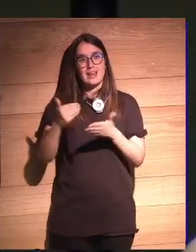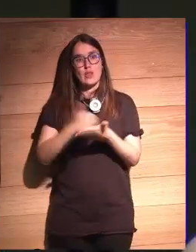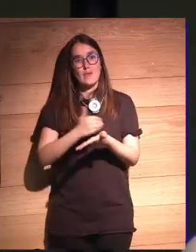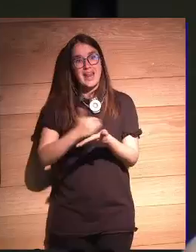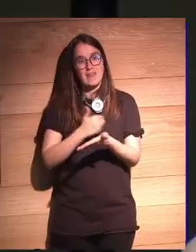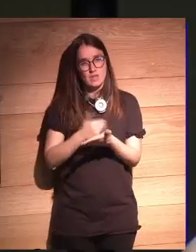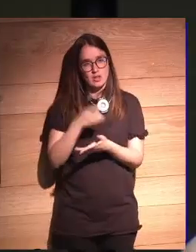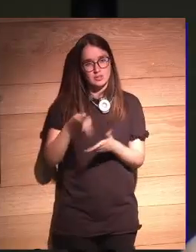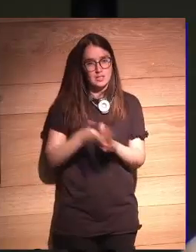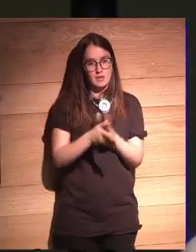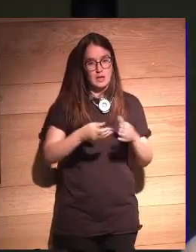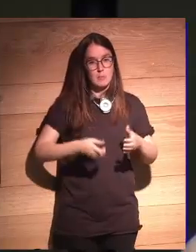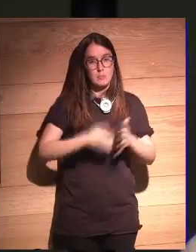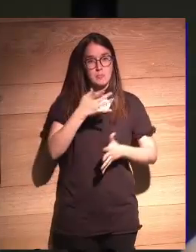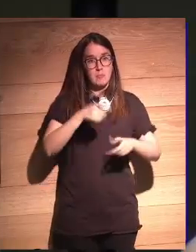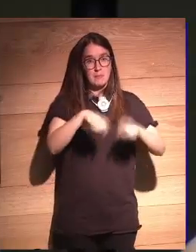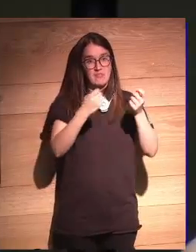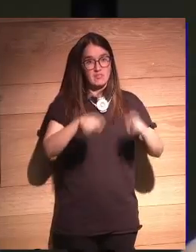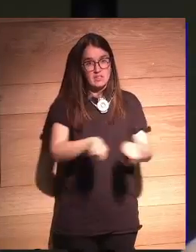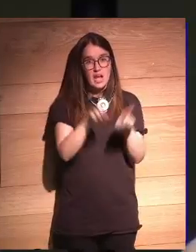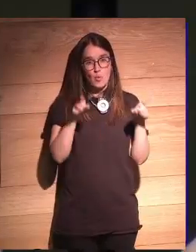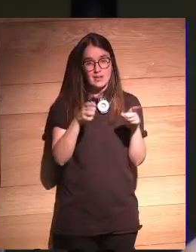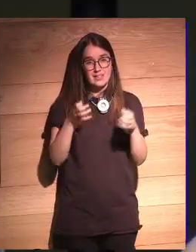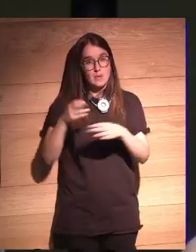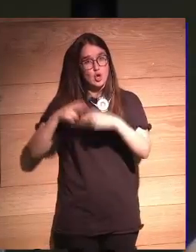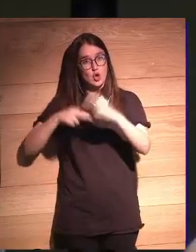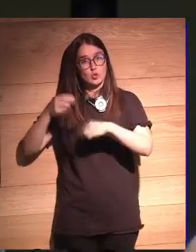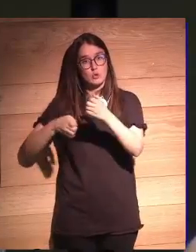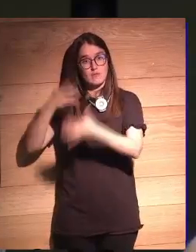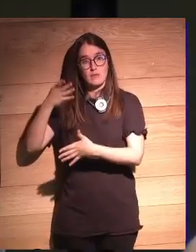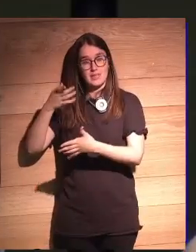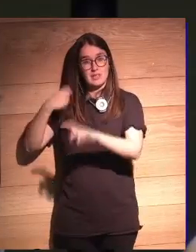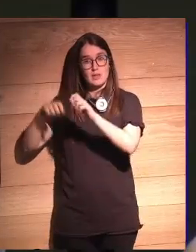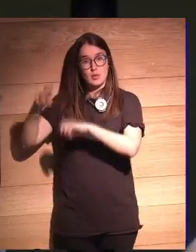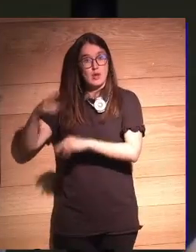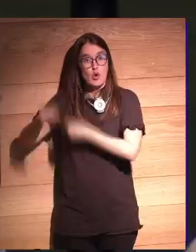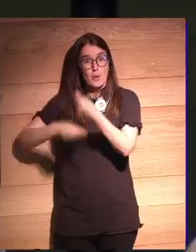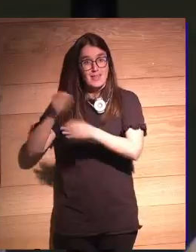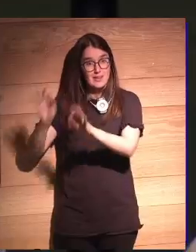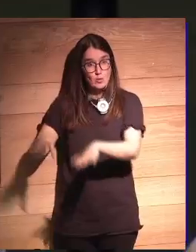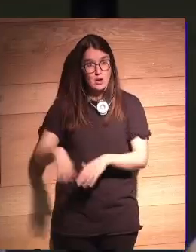If it means building houses that will never be inhabited, they'll do that.